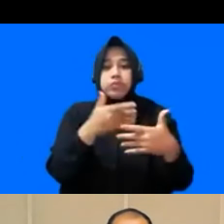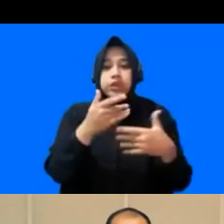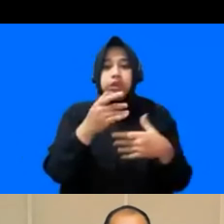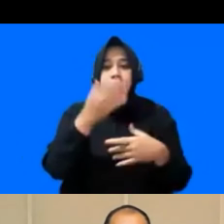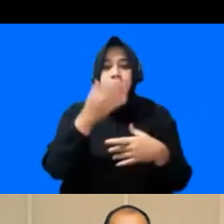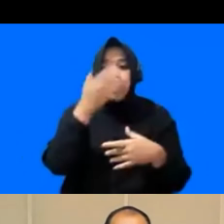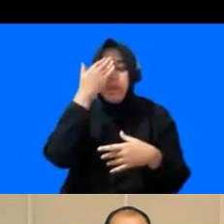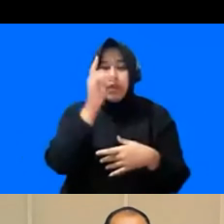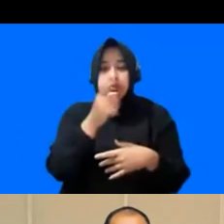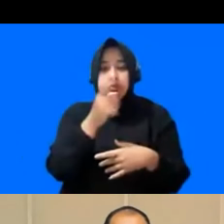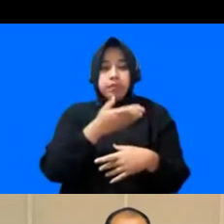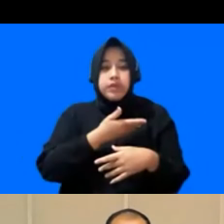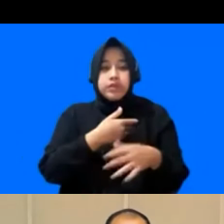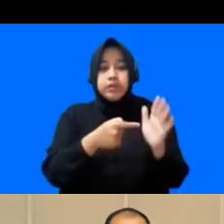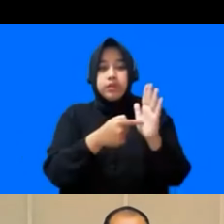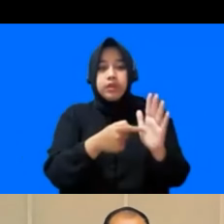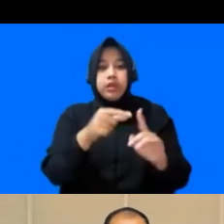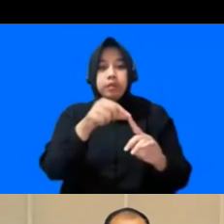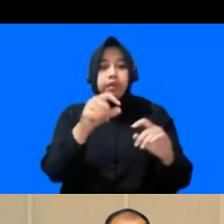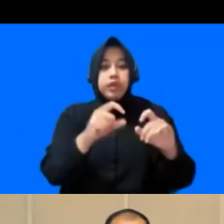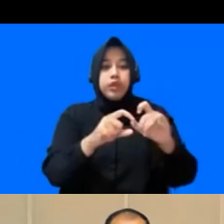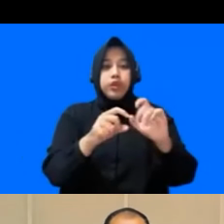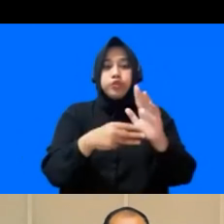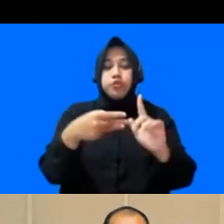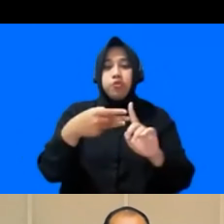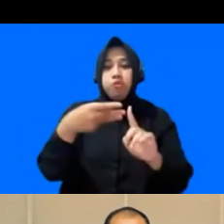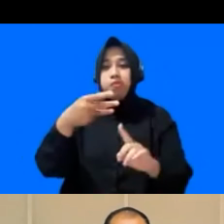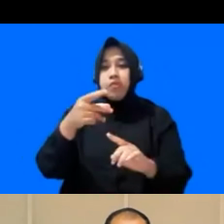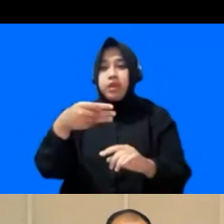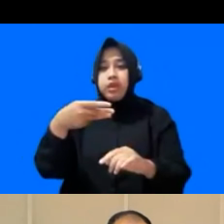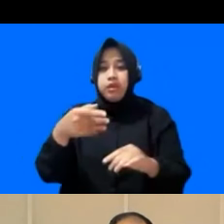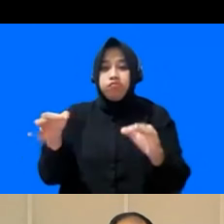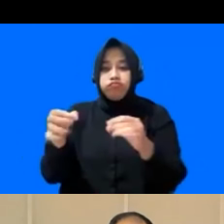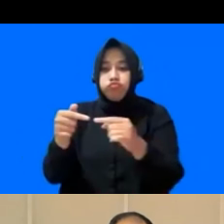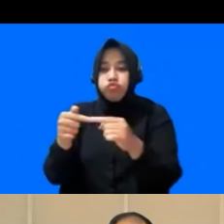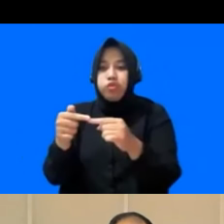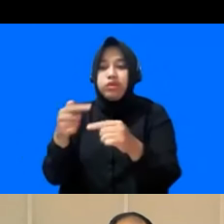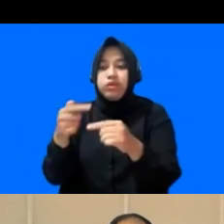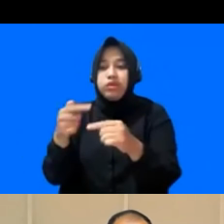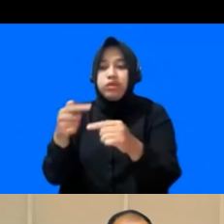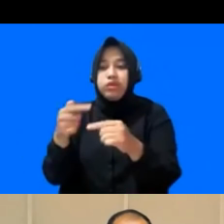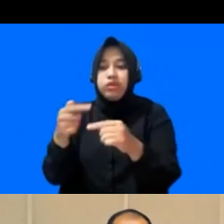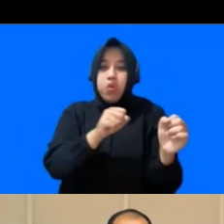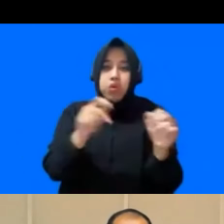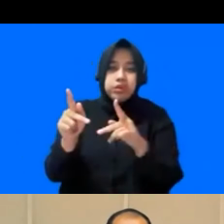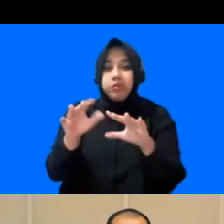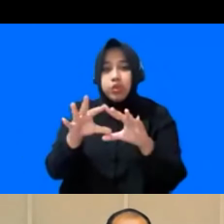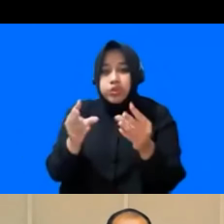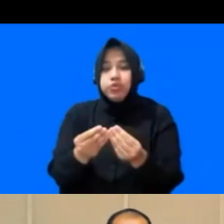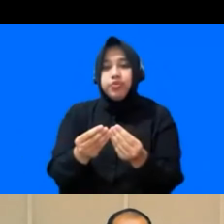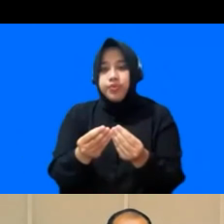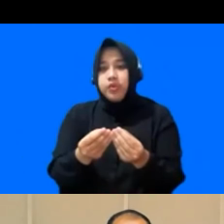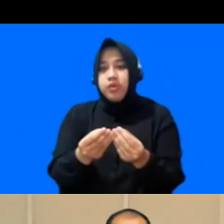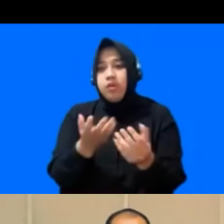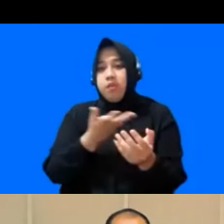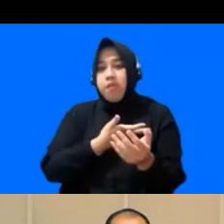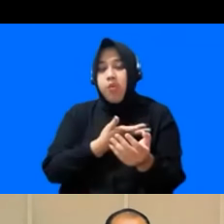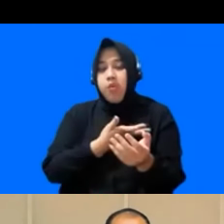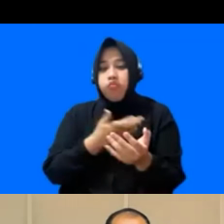take Sombre and a smart city is this is a concept of